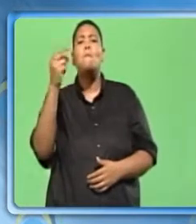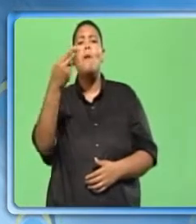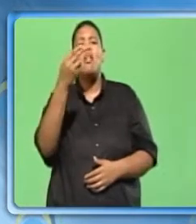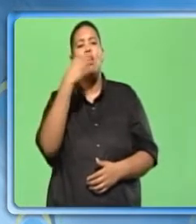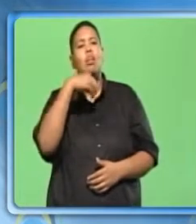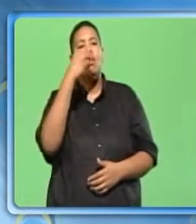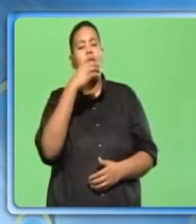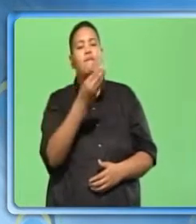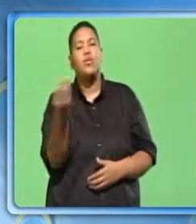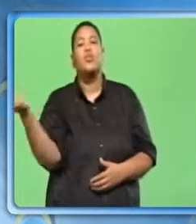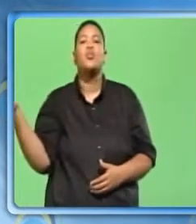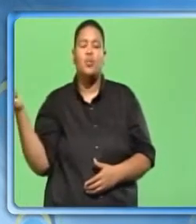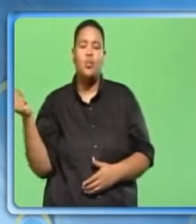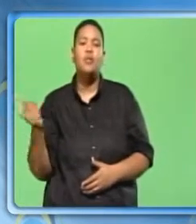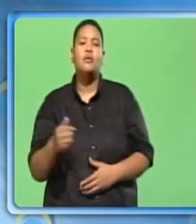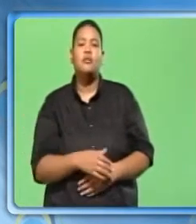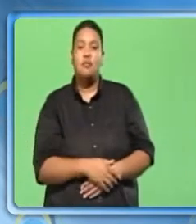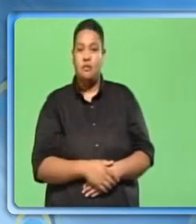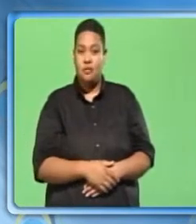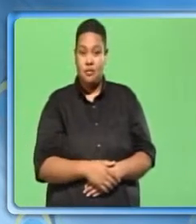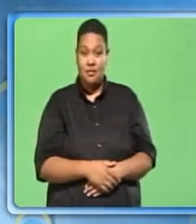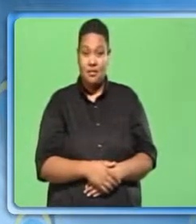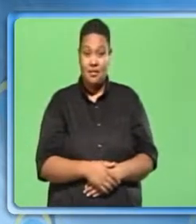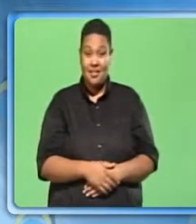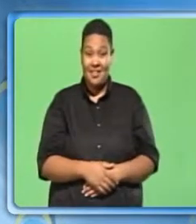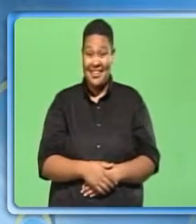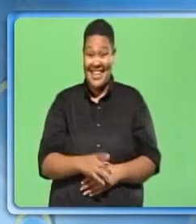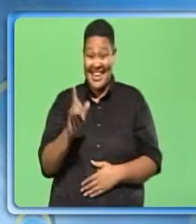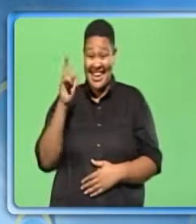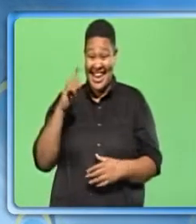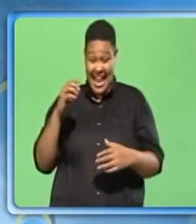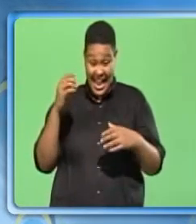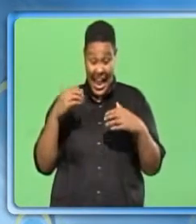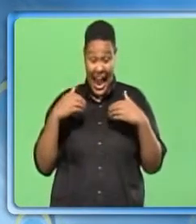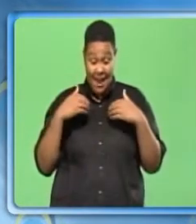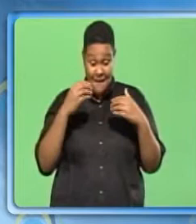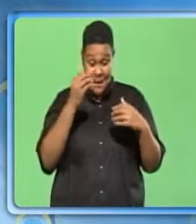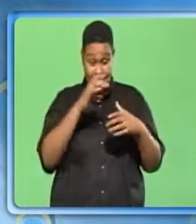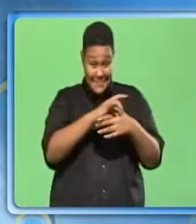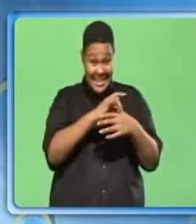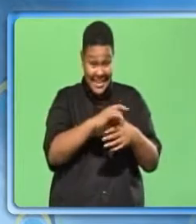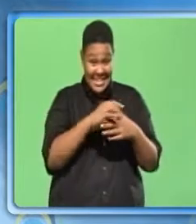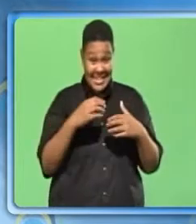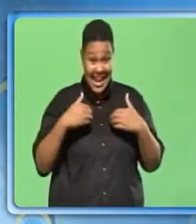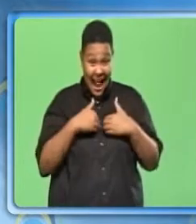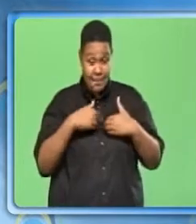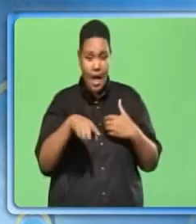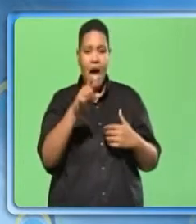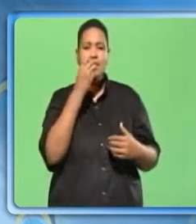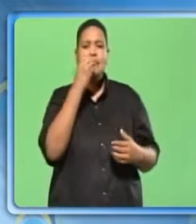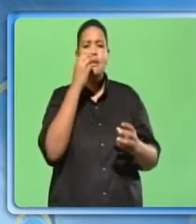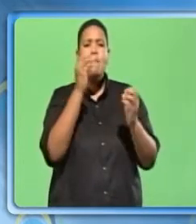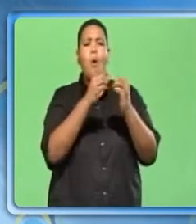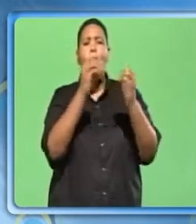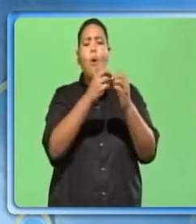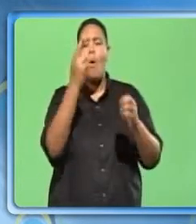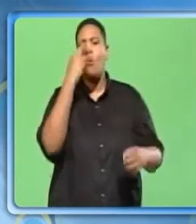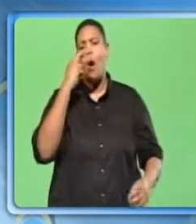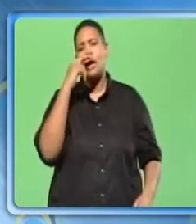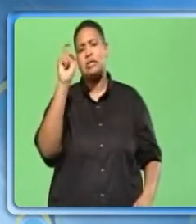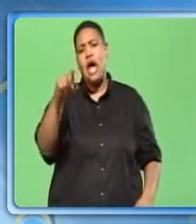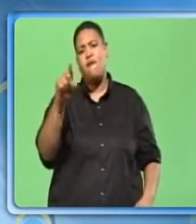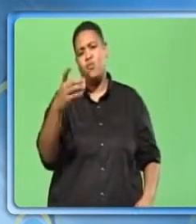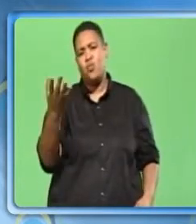eat. The carnivorous mammals have to resort to eating more rats. Let